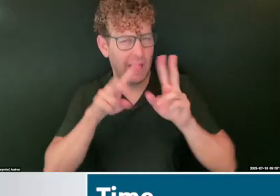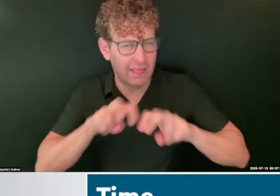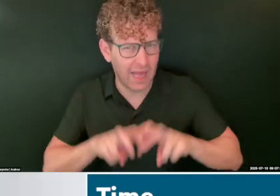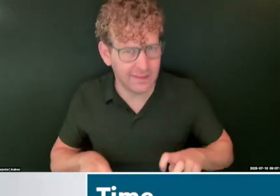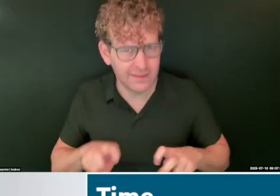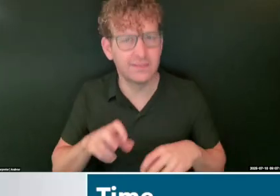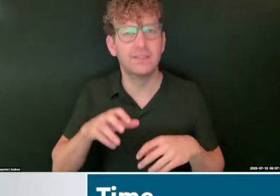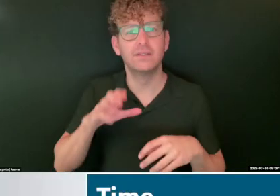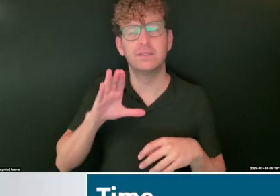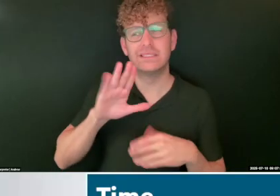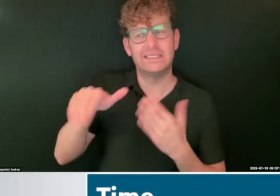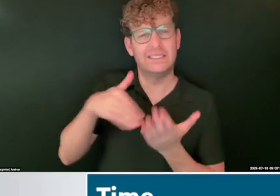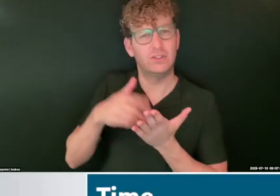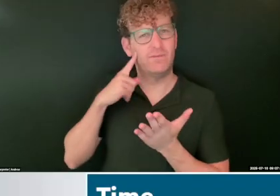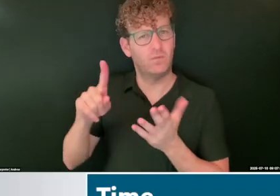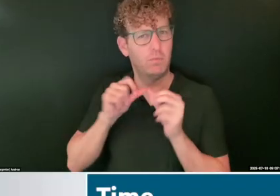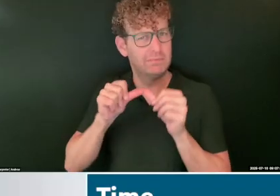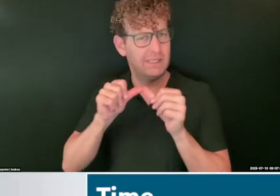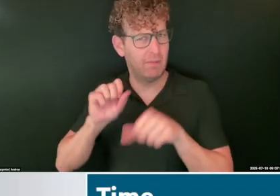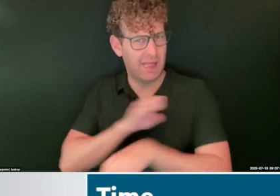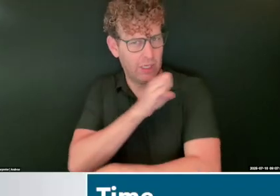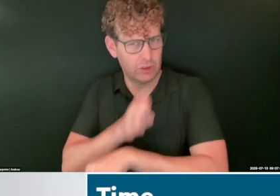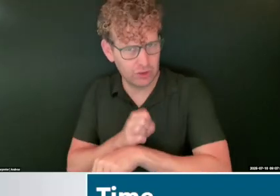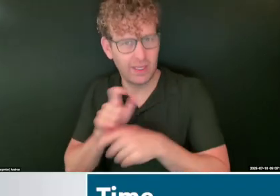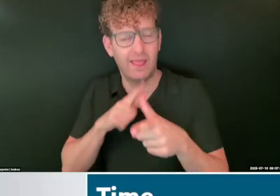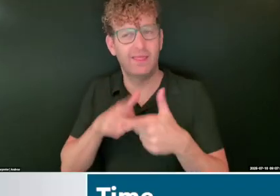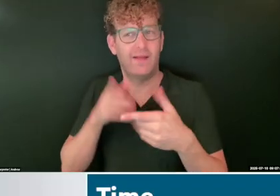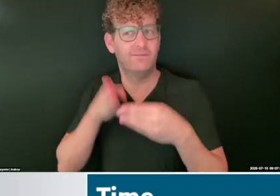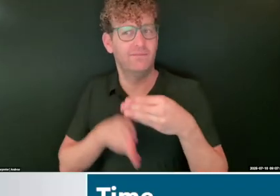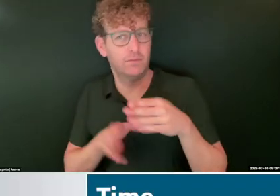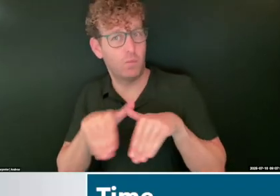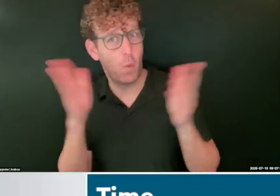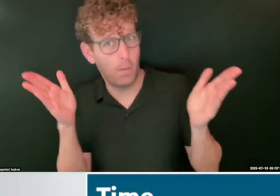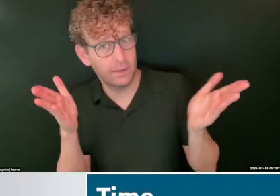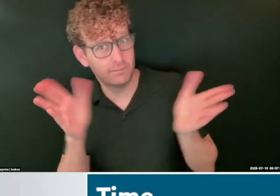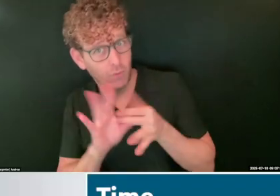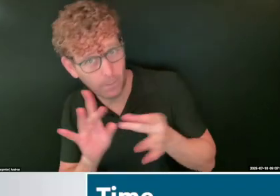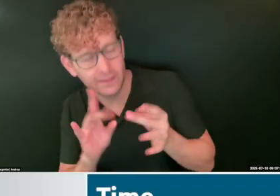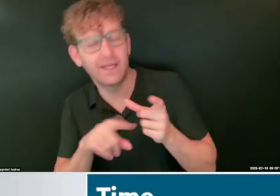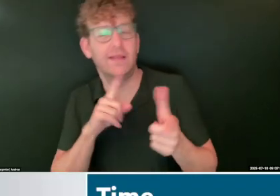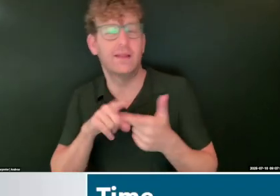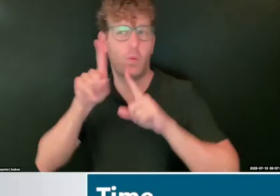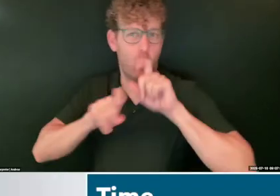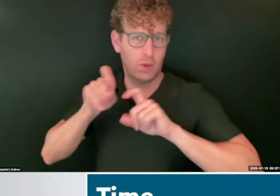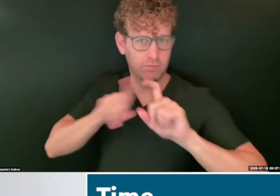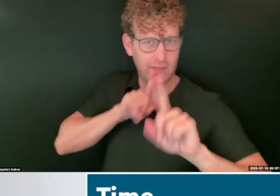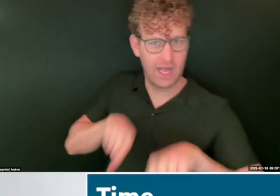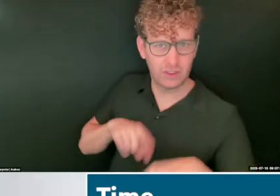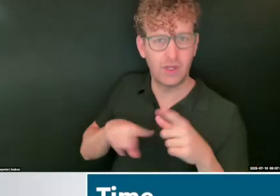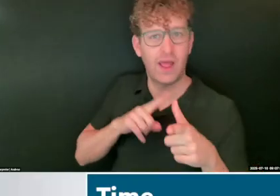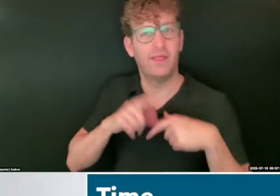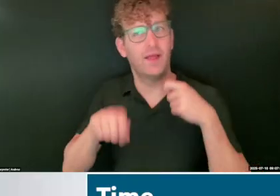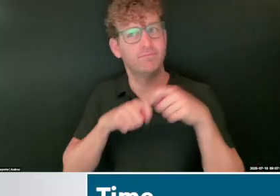for Sustainable Energy, and then finish up with an open comment and Q&A session. Lastly, we'll wrap up with a summary and next